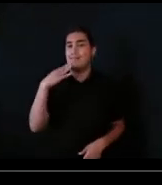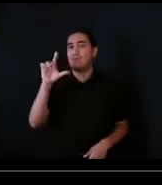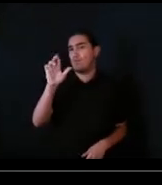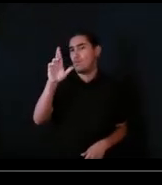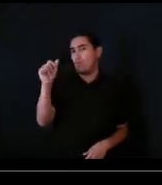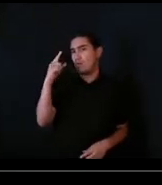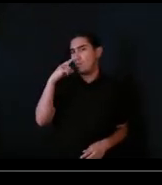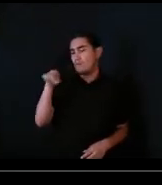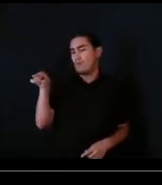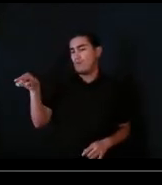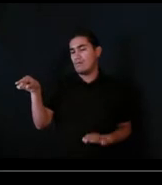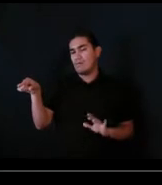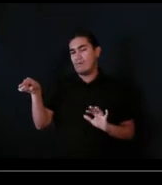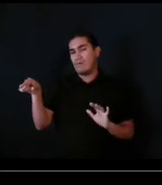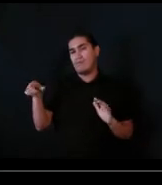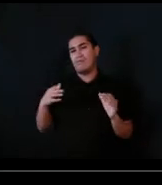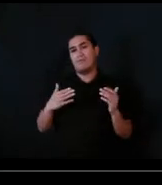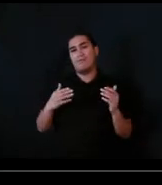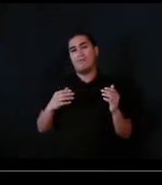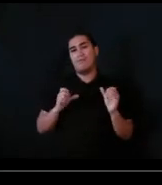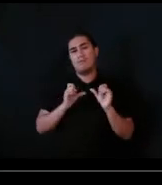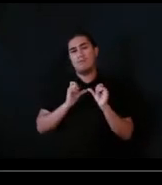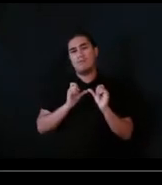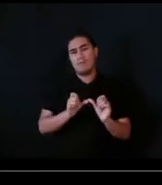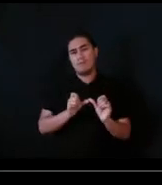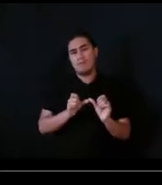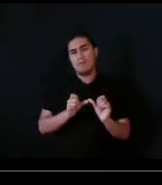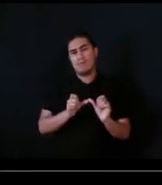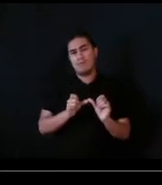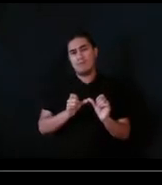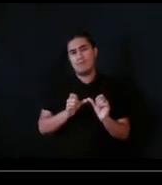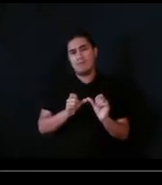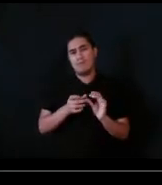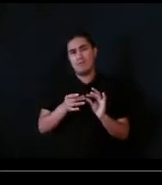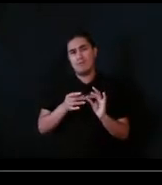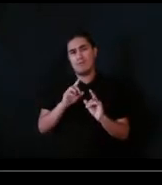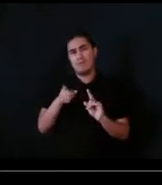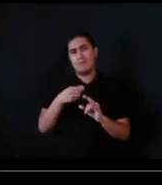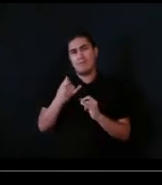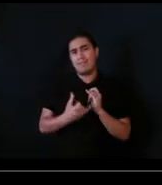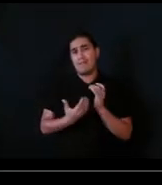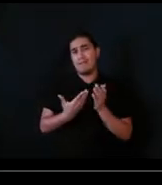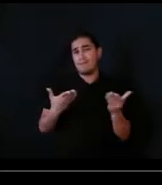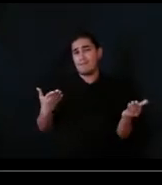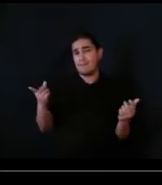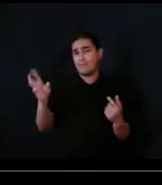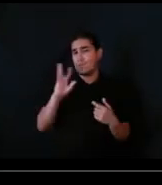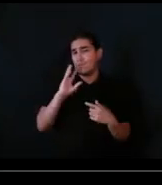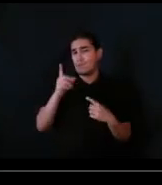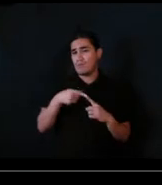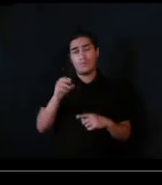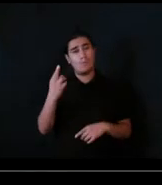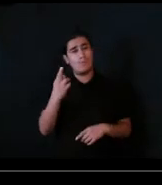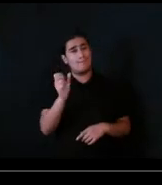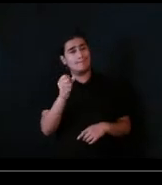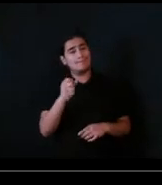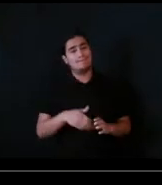um um further um kind of uh speak on the last item you talked about but oh yes